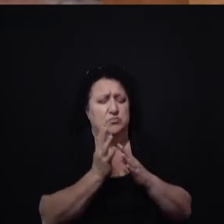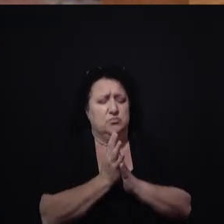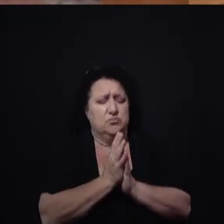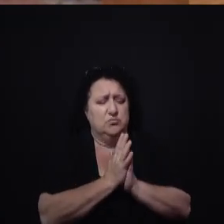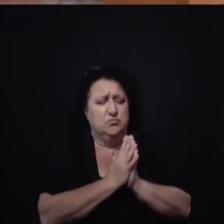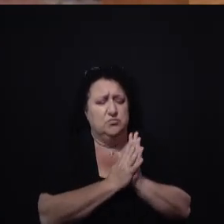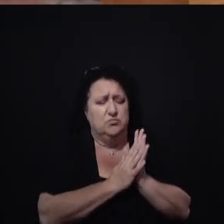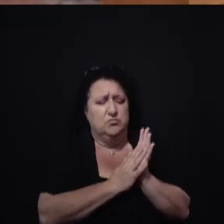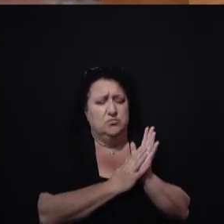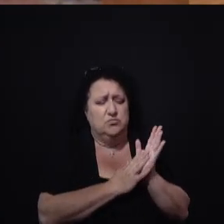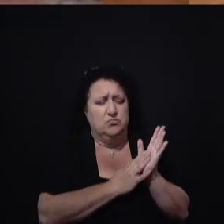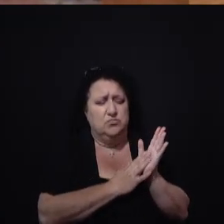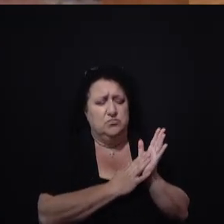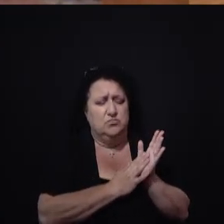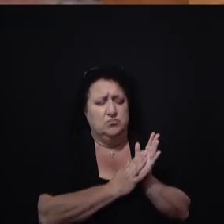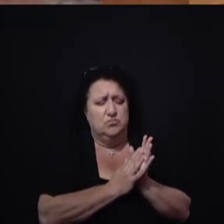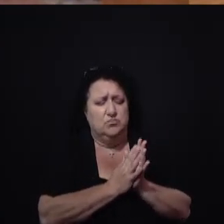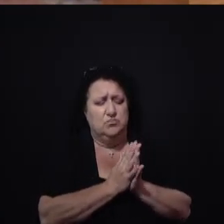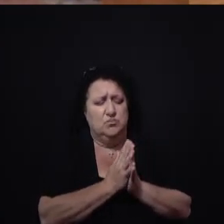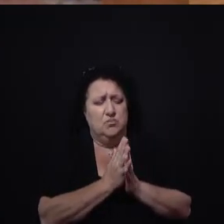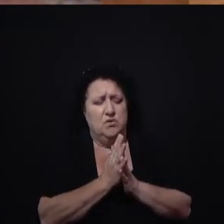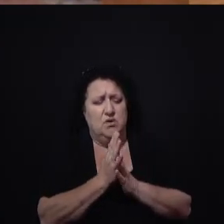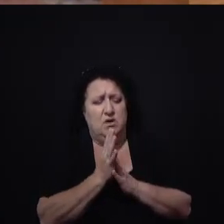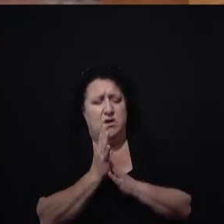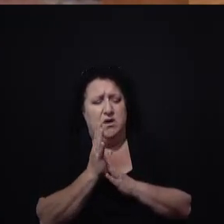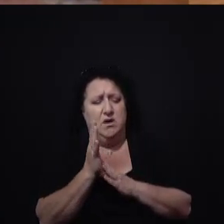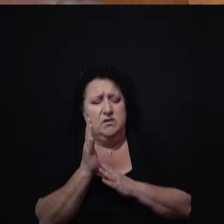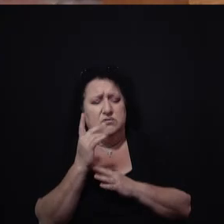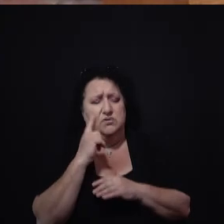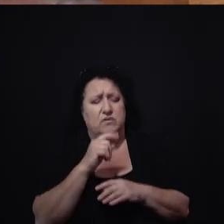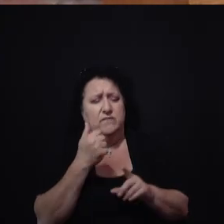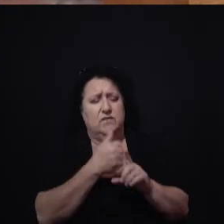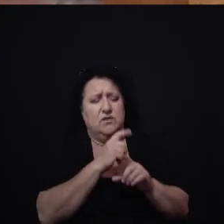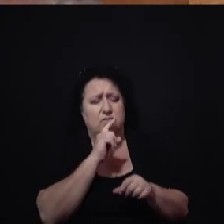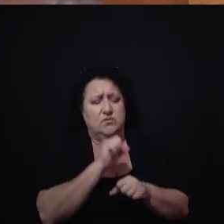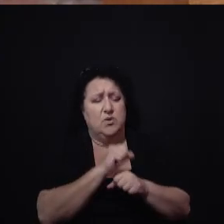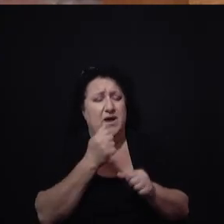So Father, right now, today, I pray that you would speak to everyone who hears my voice.